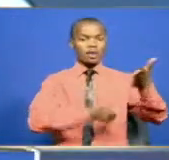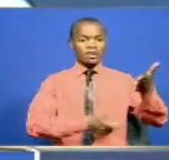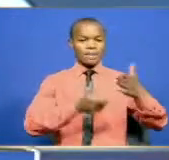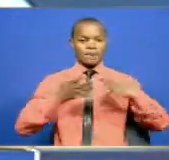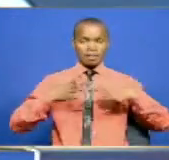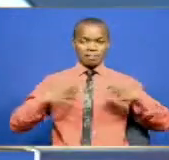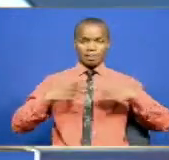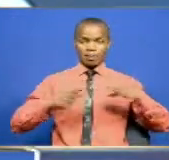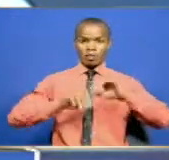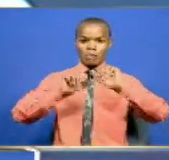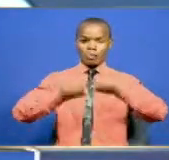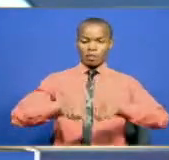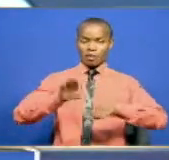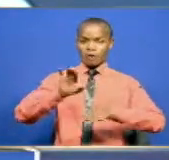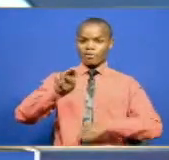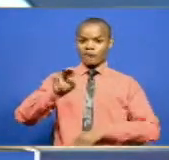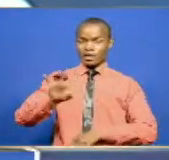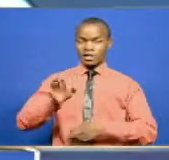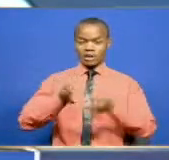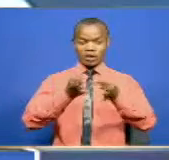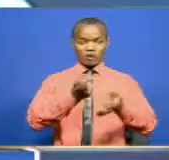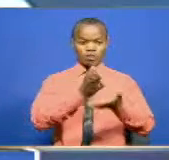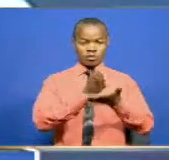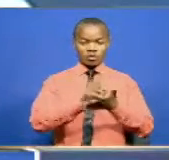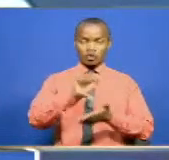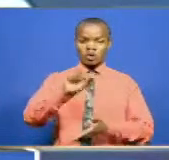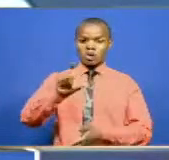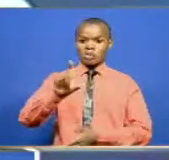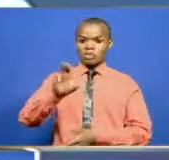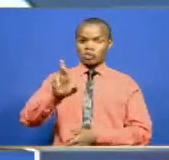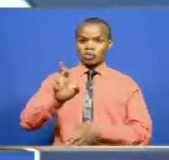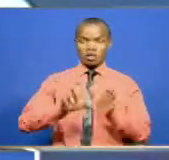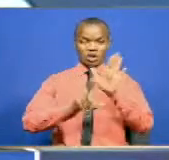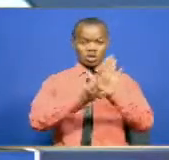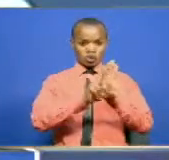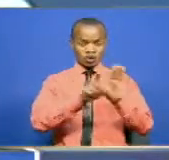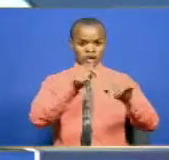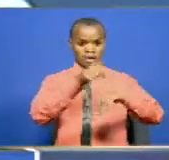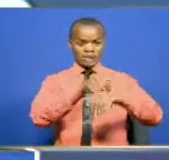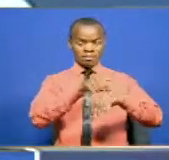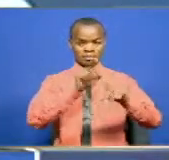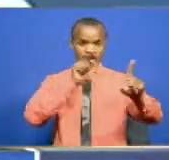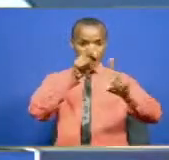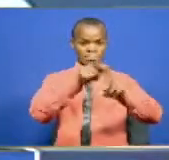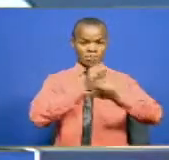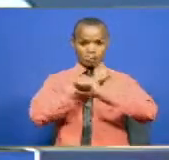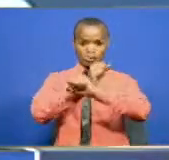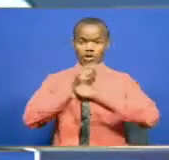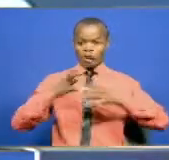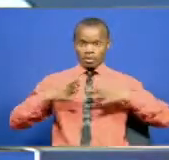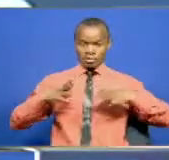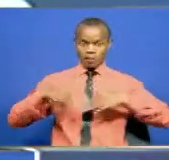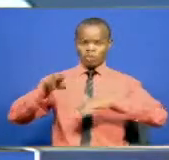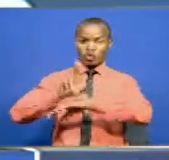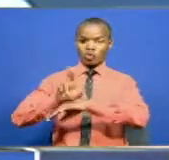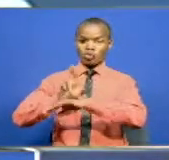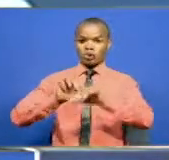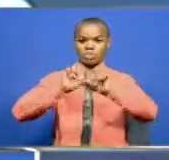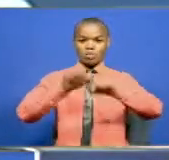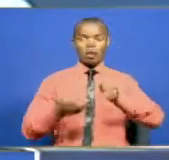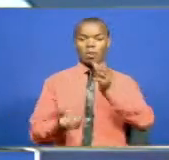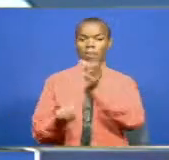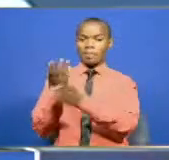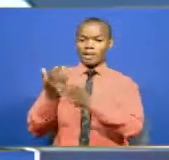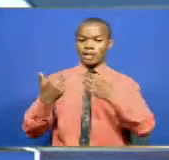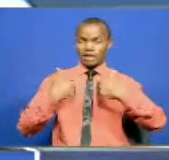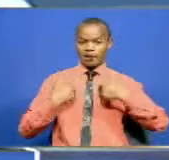who flout the proposed solar regulations 2020 aims at protecting consumers from substandard solar products that